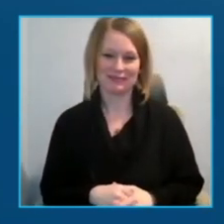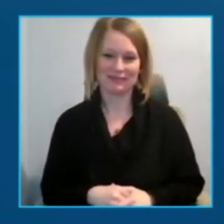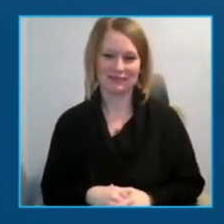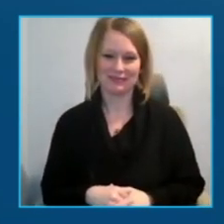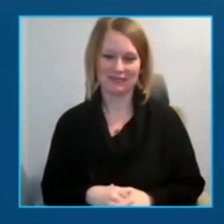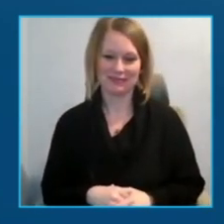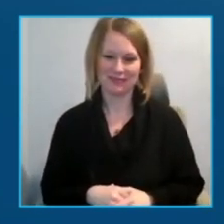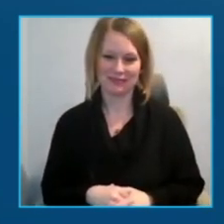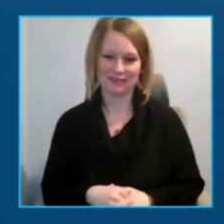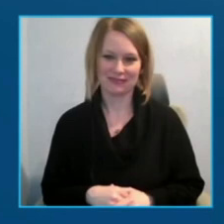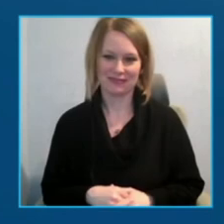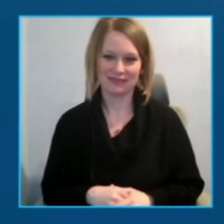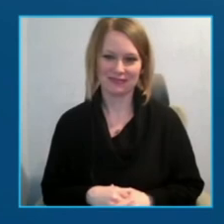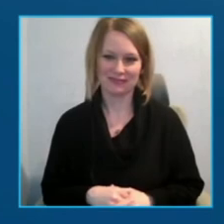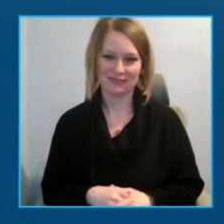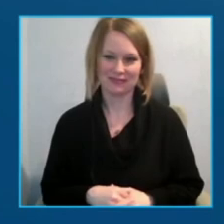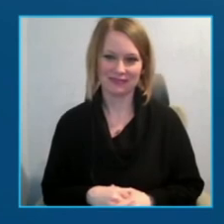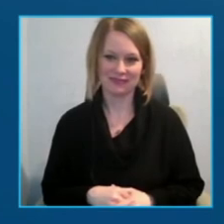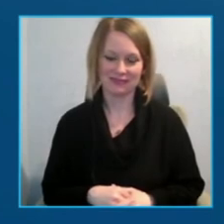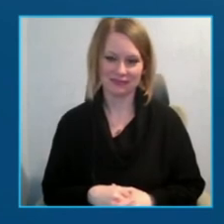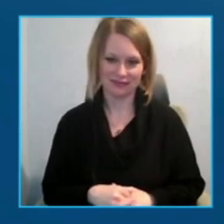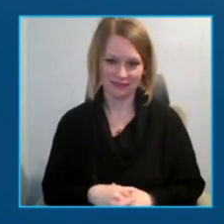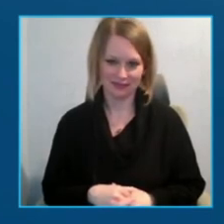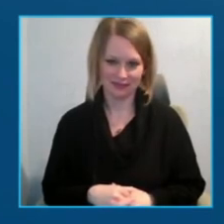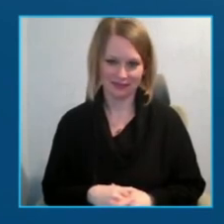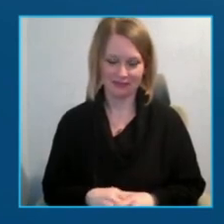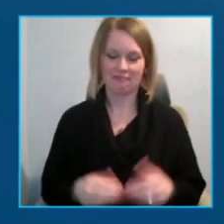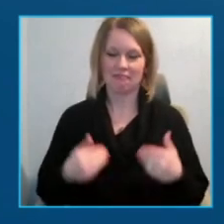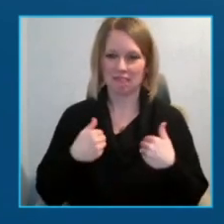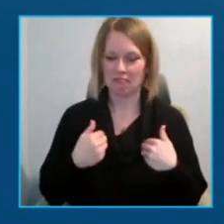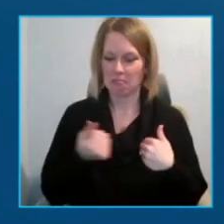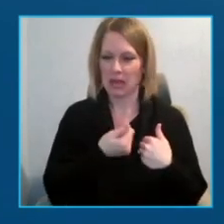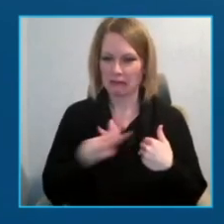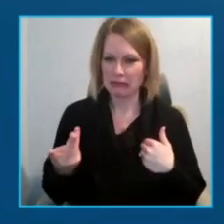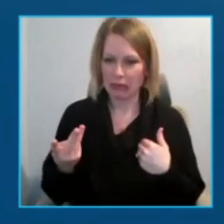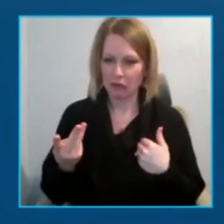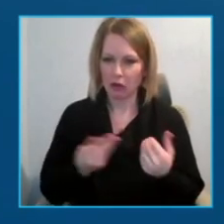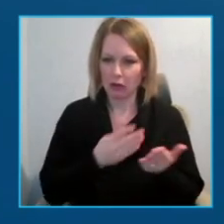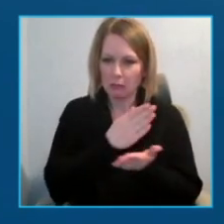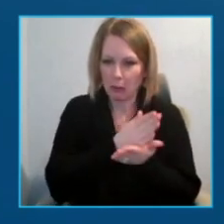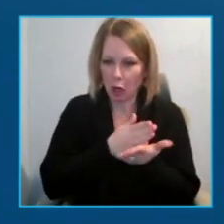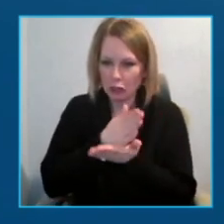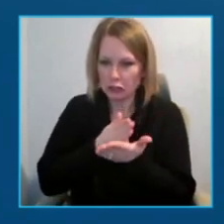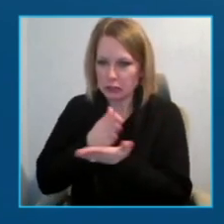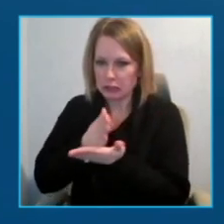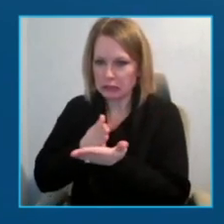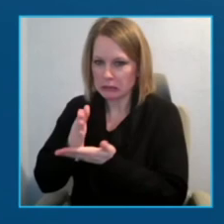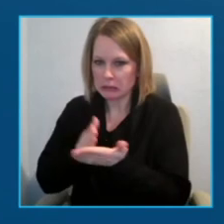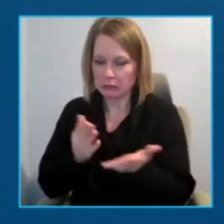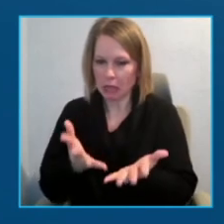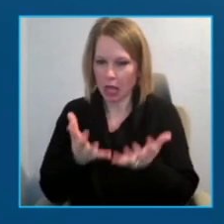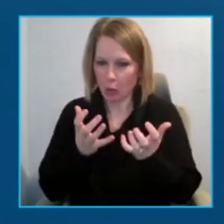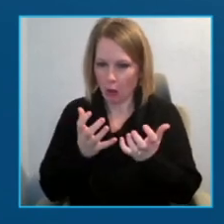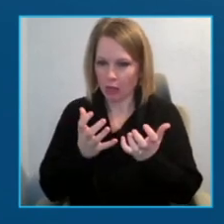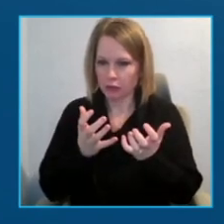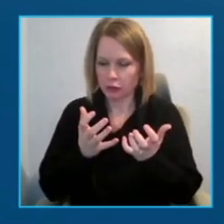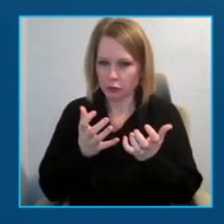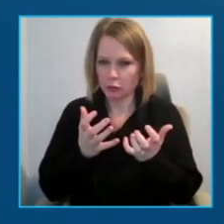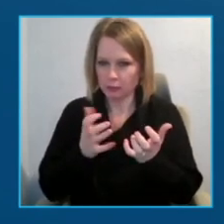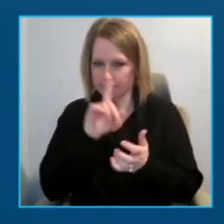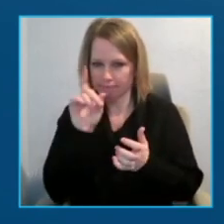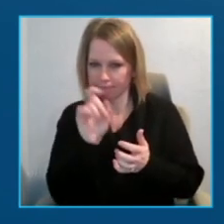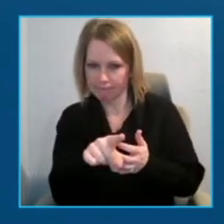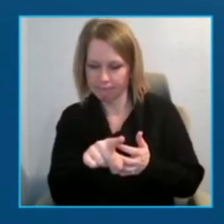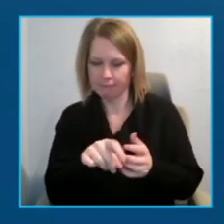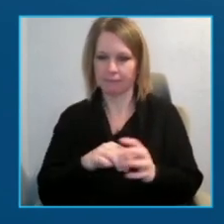I have several parts that I want to question. Is it better, given this system, which